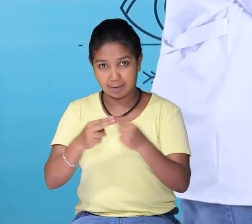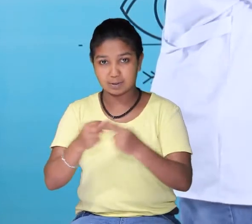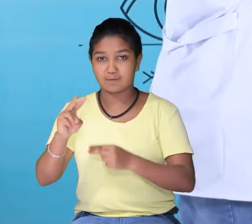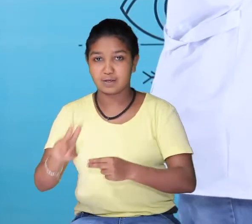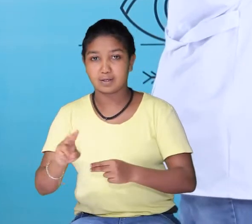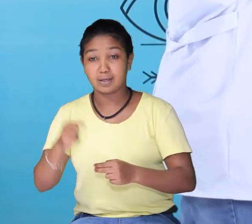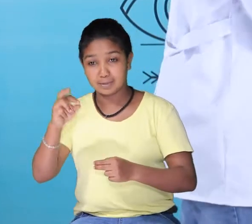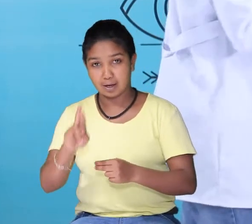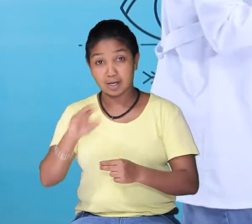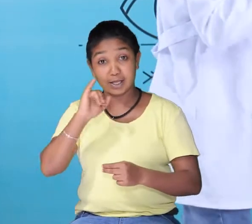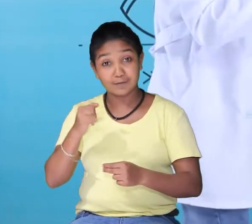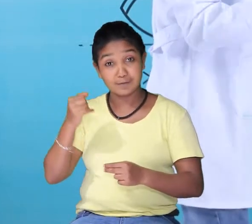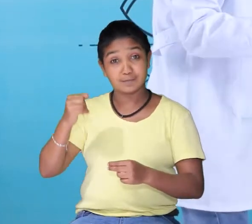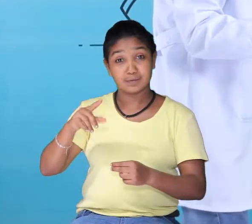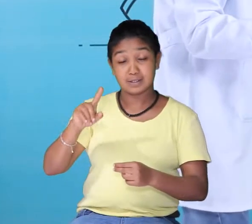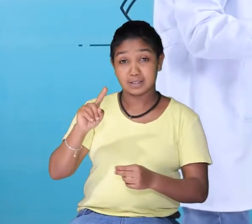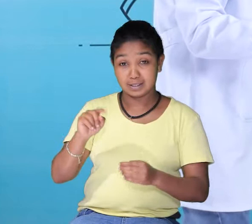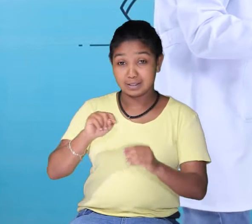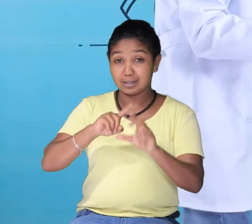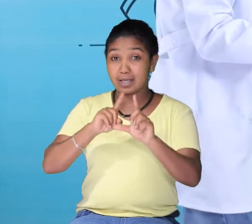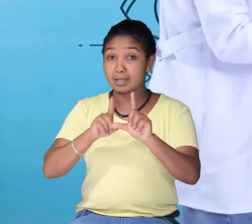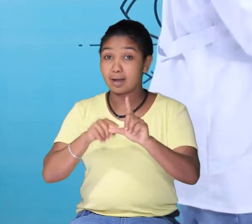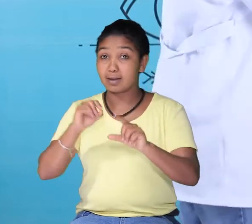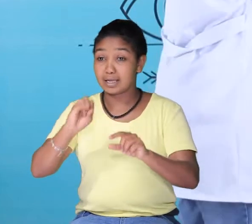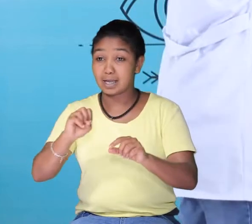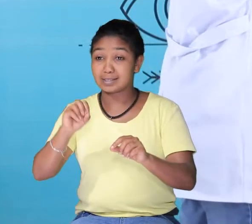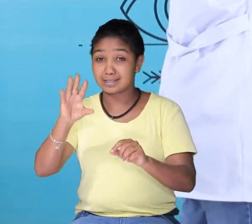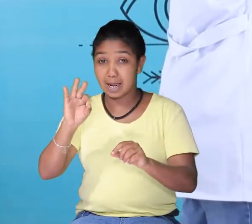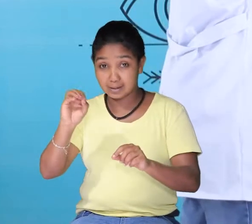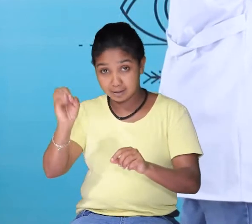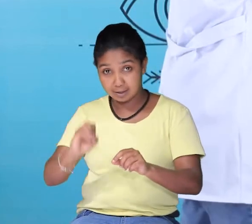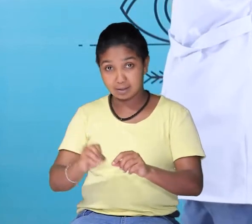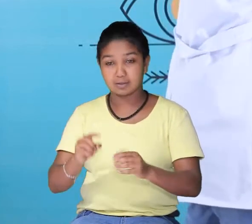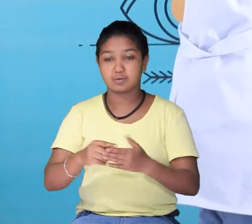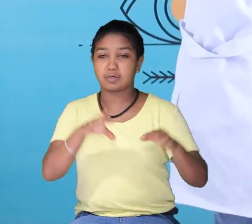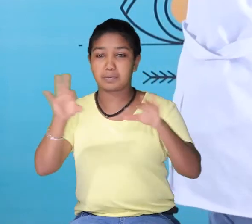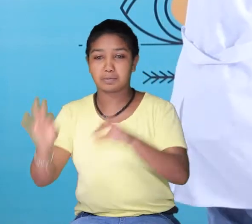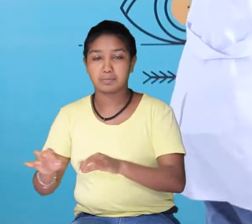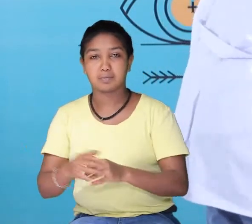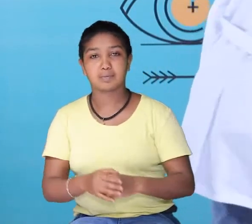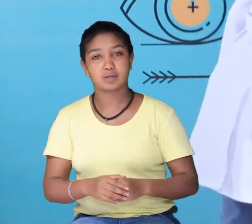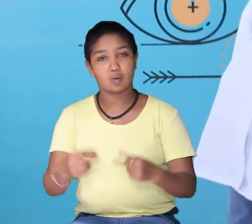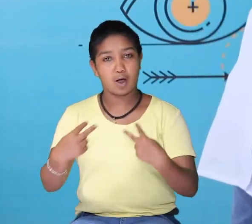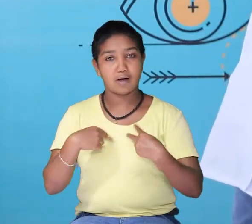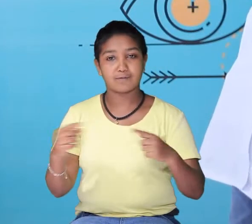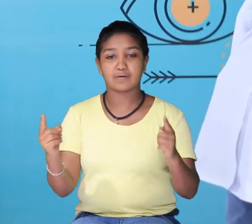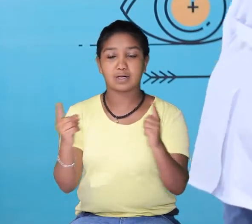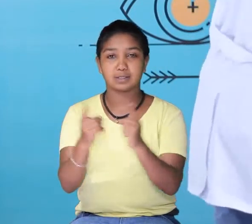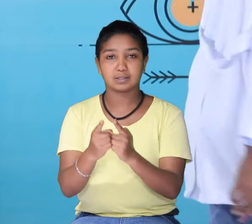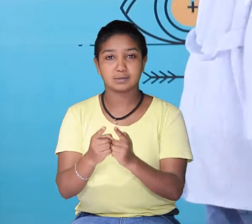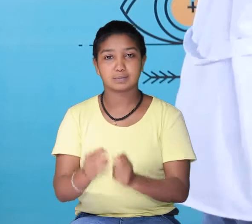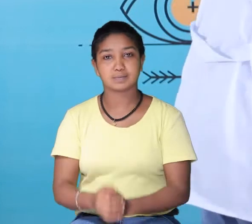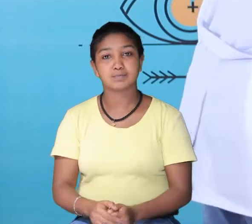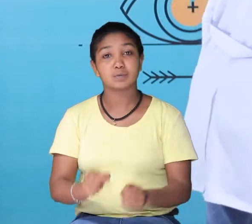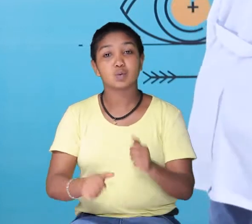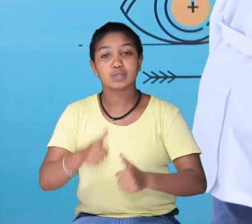times r. If theta is 90 degree, it's possible to substitute sine 90 and to have a relation, such a